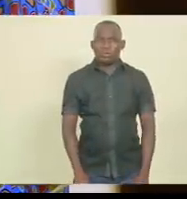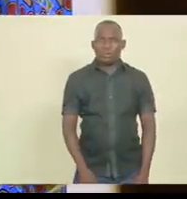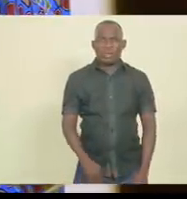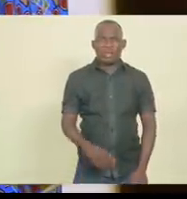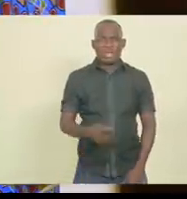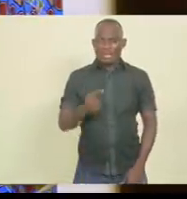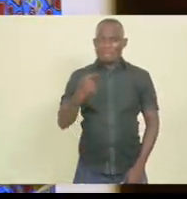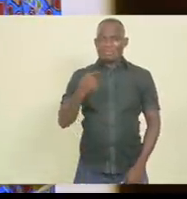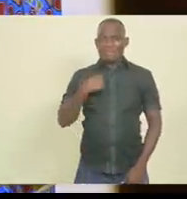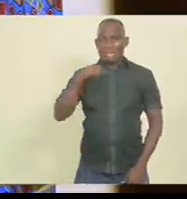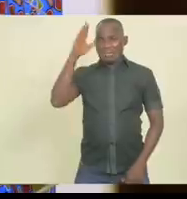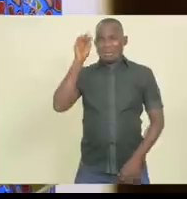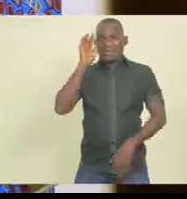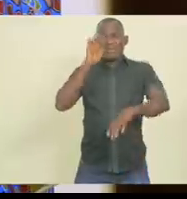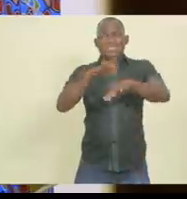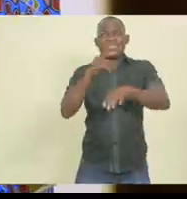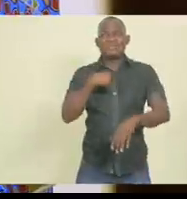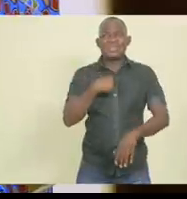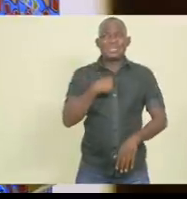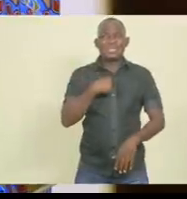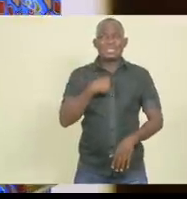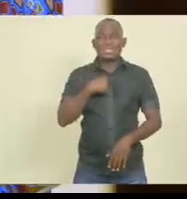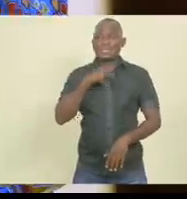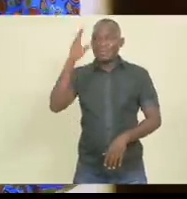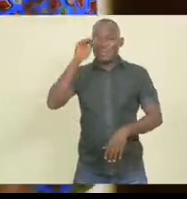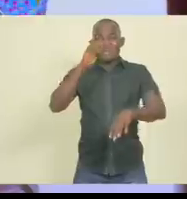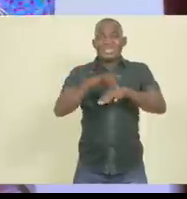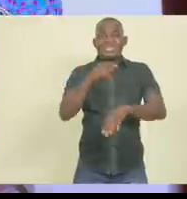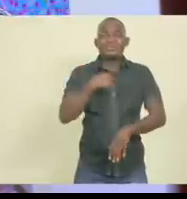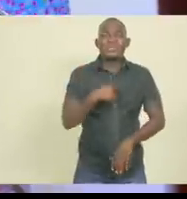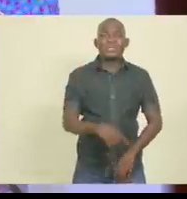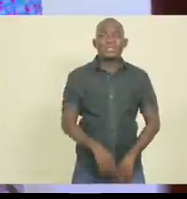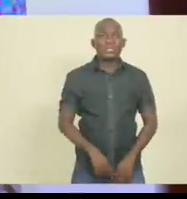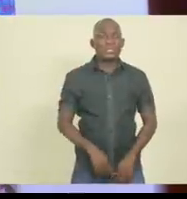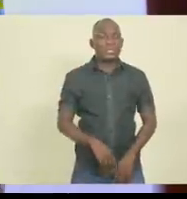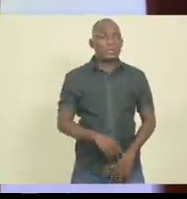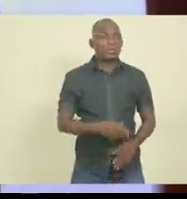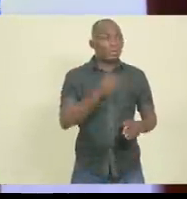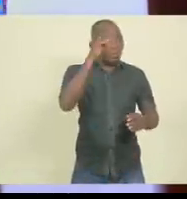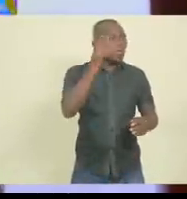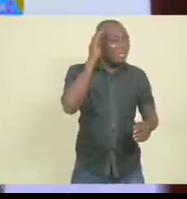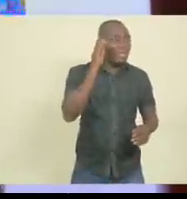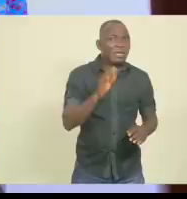Come over me. Really, come over me. Do you want the boy to hear about this?